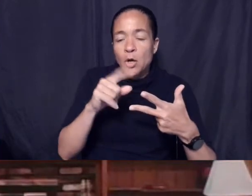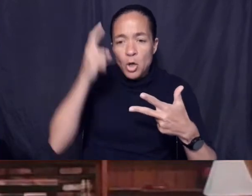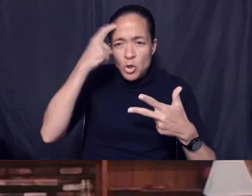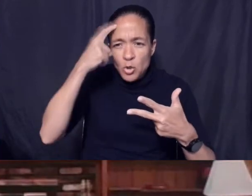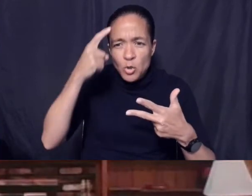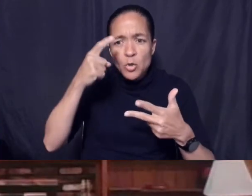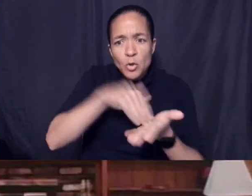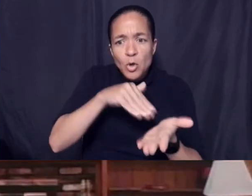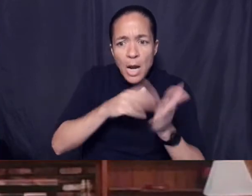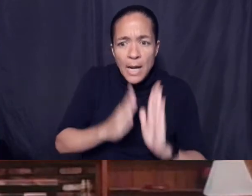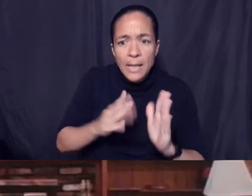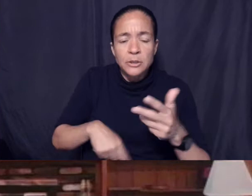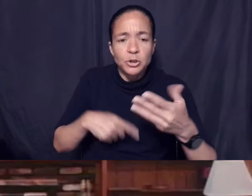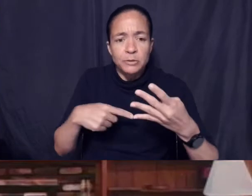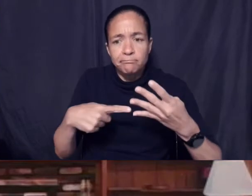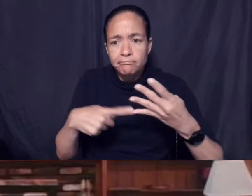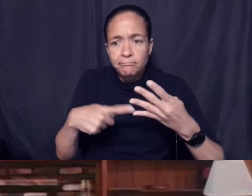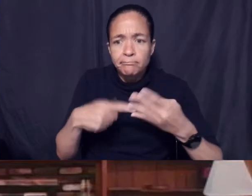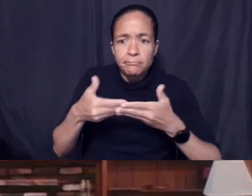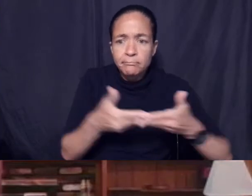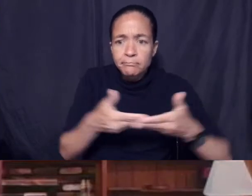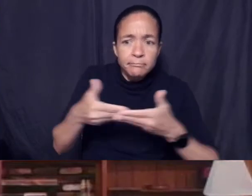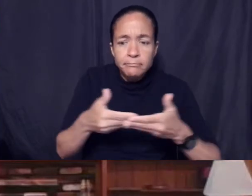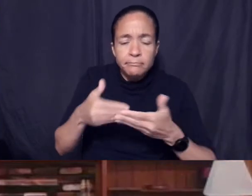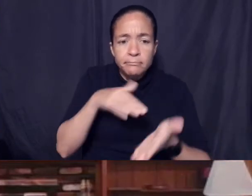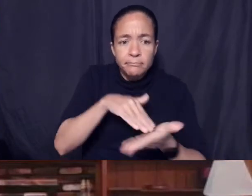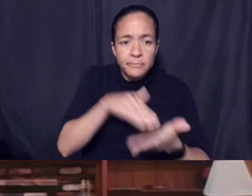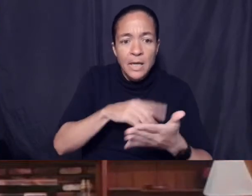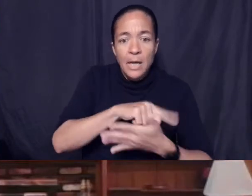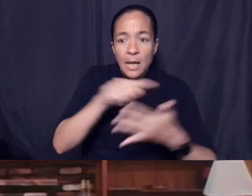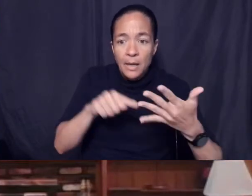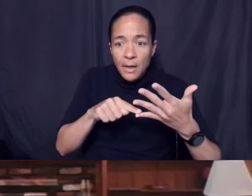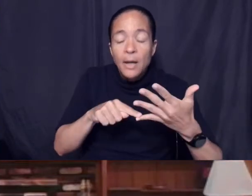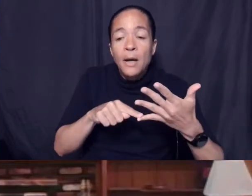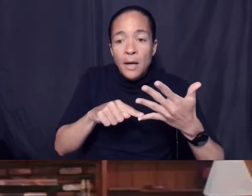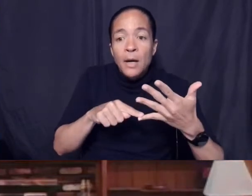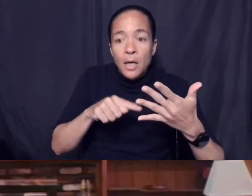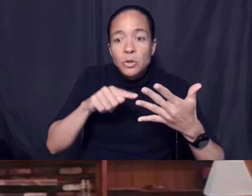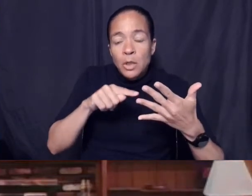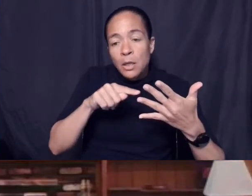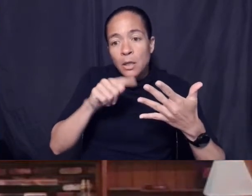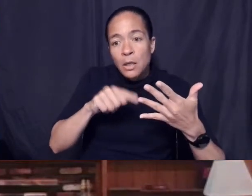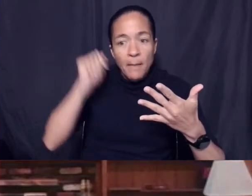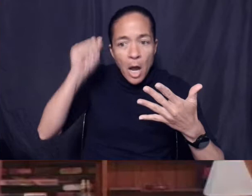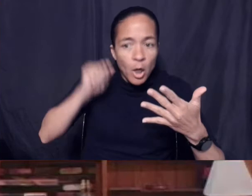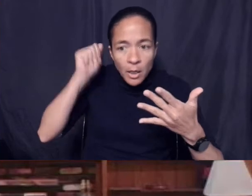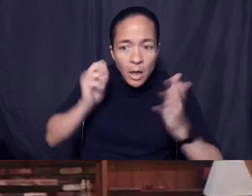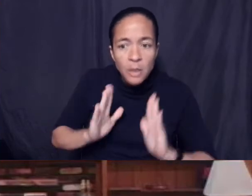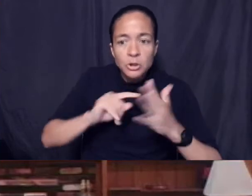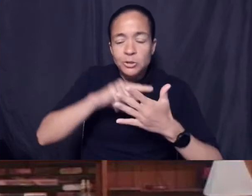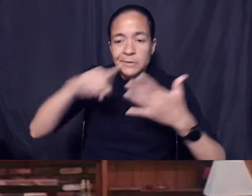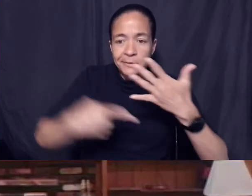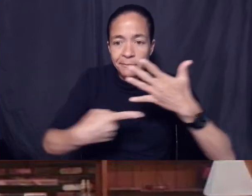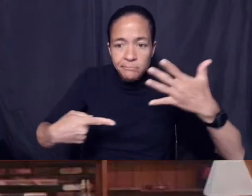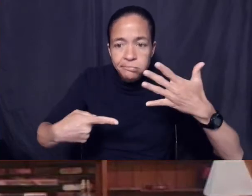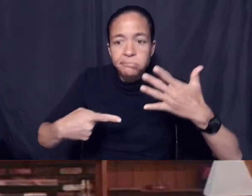Dr. Dan Stewart, neonatology, Dr. Shelley Motes, audiology, and Dr. Julia Stevens, ophthalmology. And